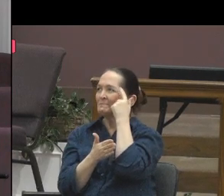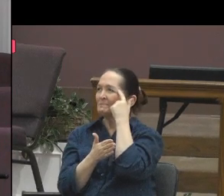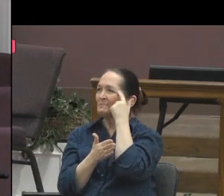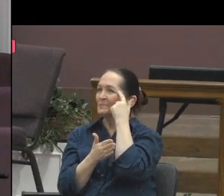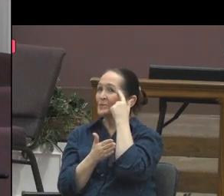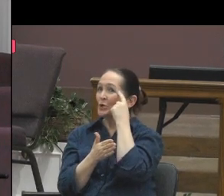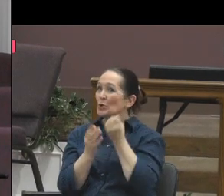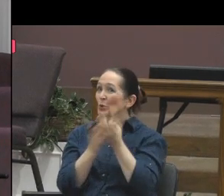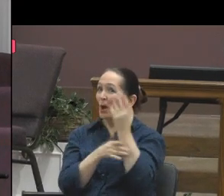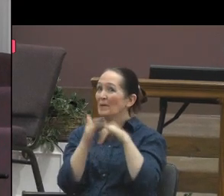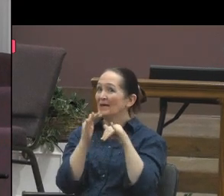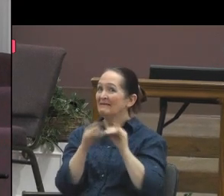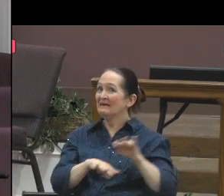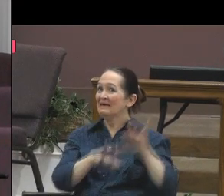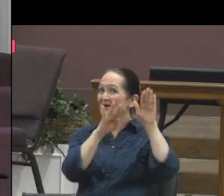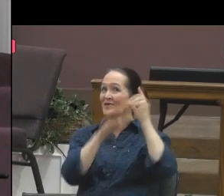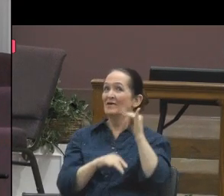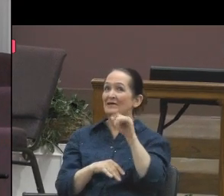Grew up in the hills of Tennessee.